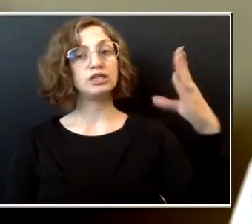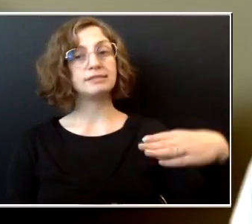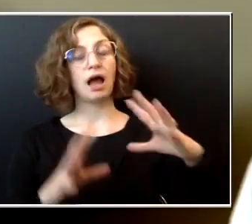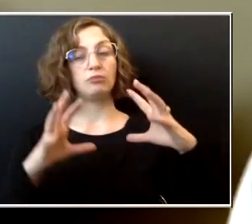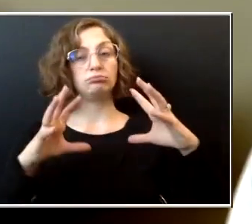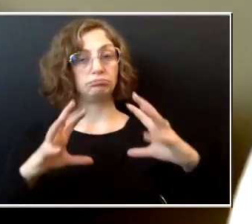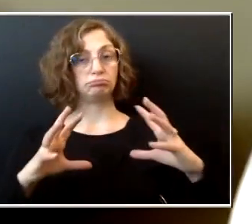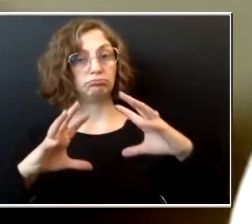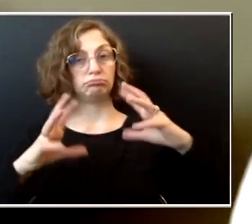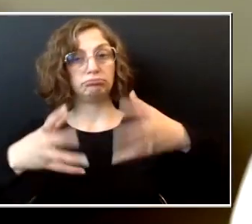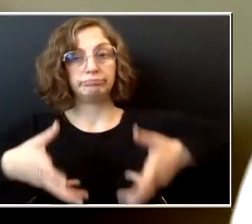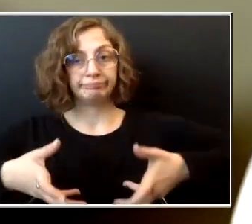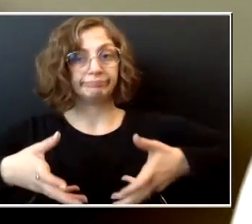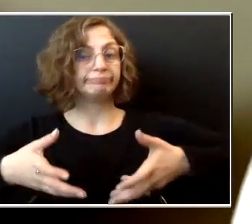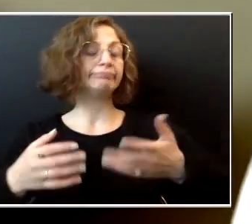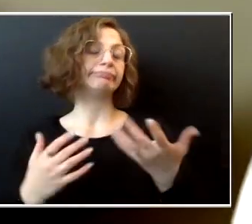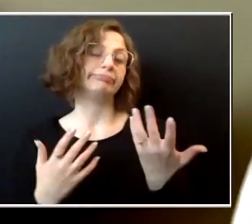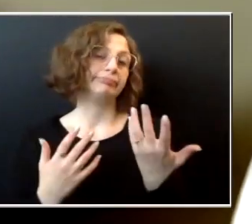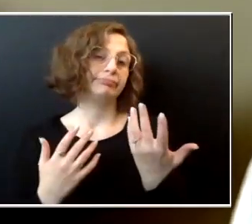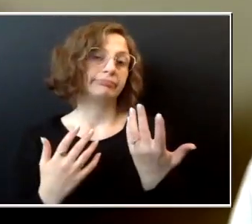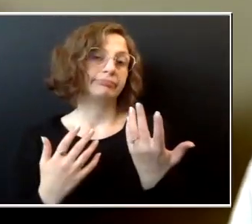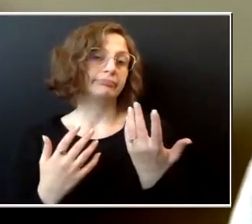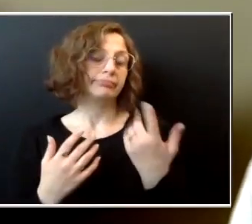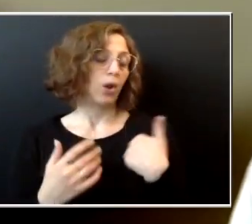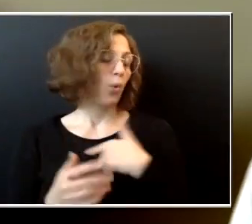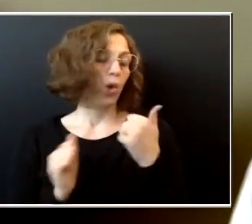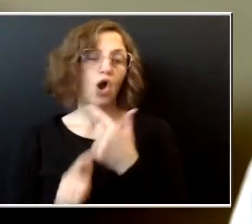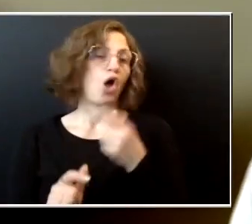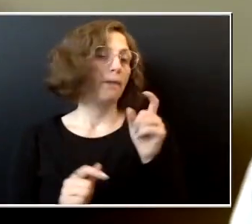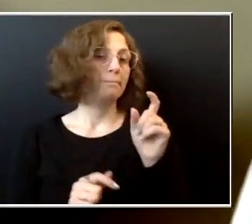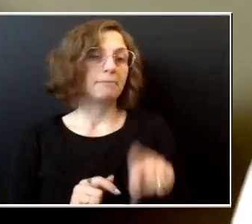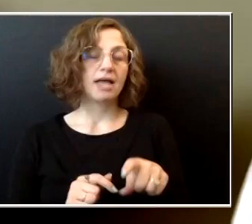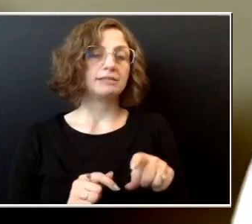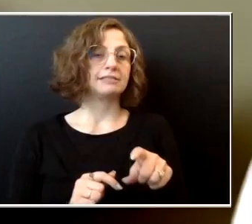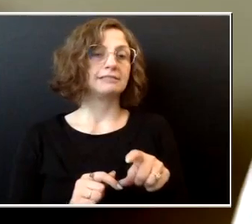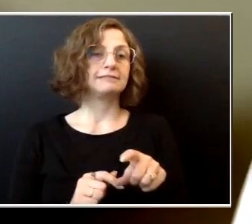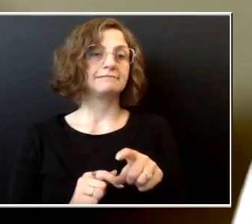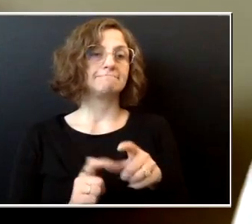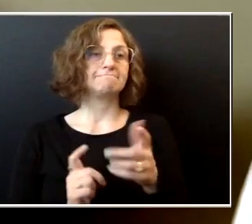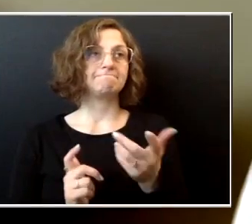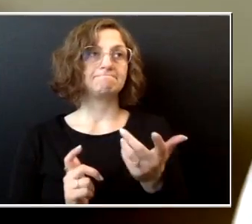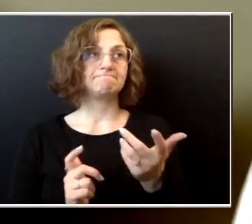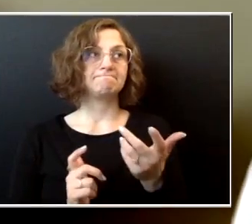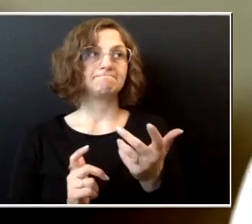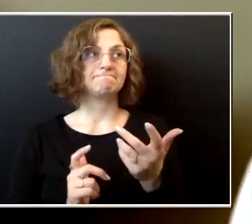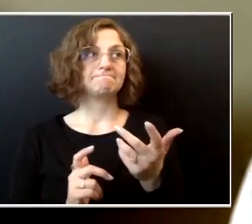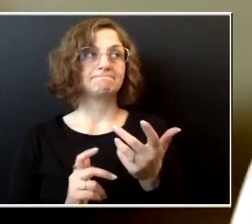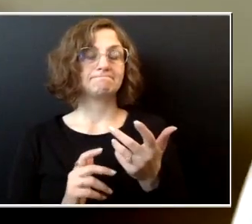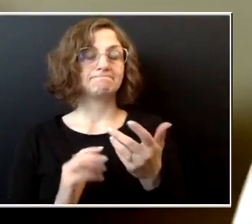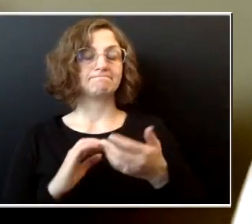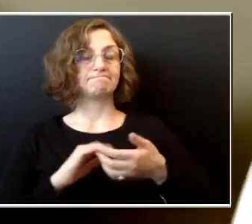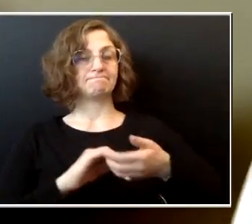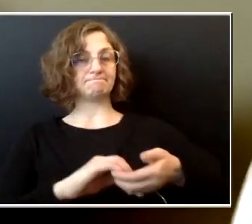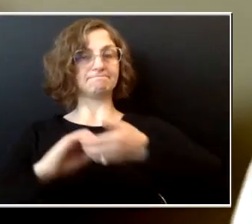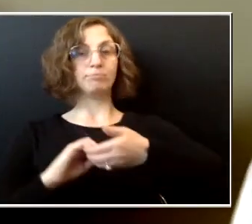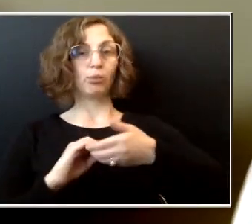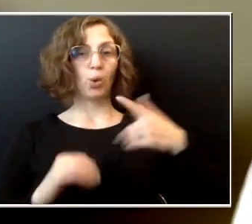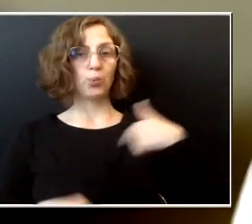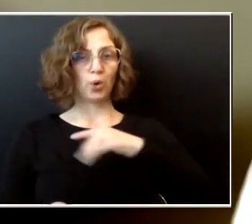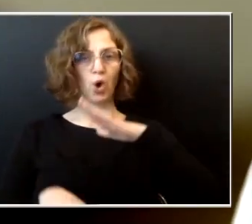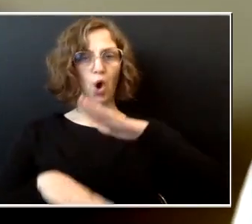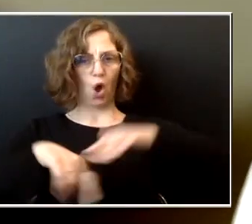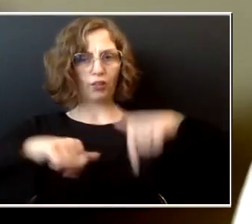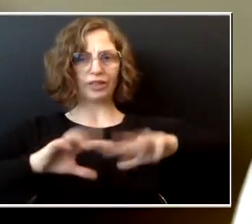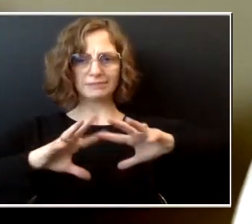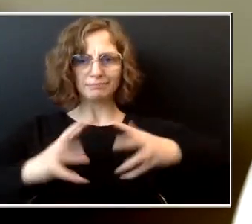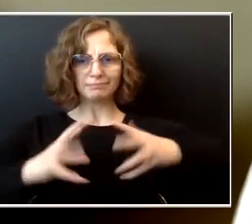side of the globe. We all need to act as if we are on this planet together, because we are so linked, and we saw